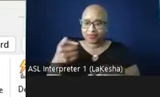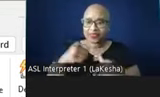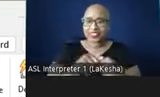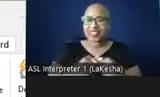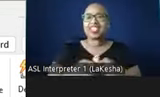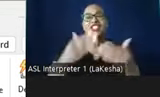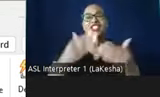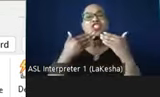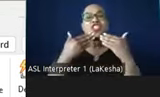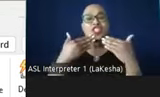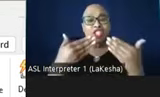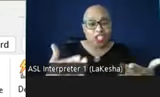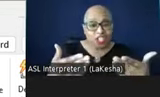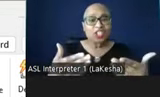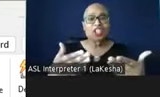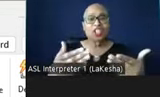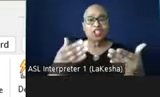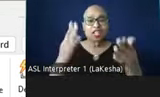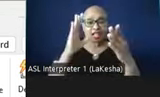Julee.